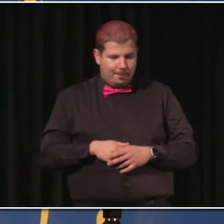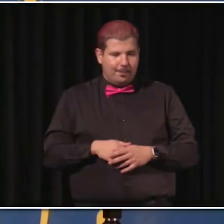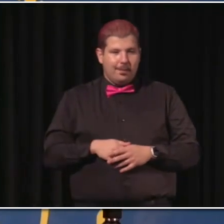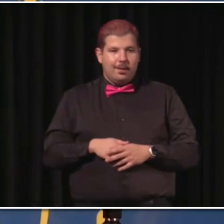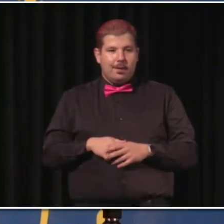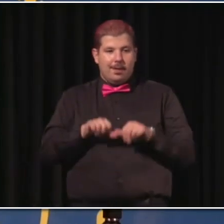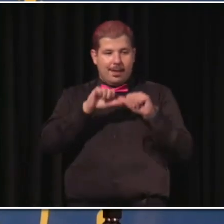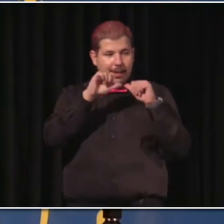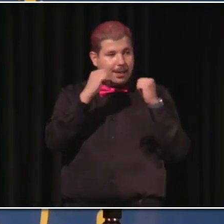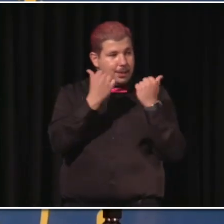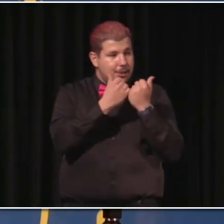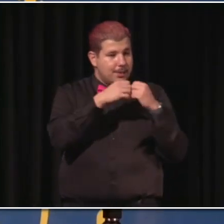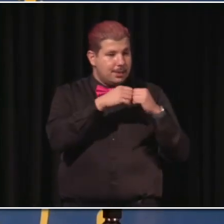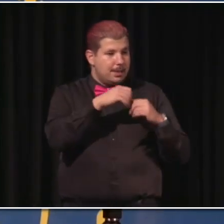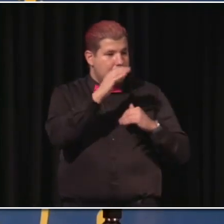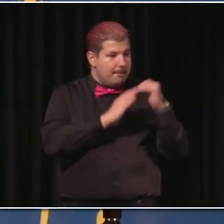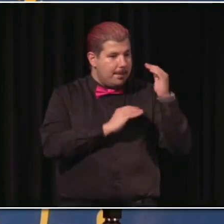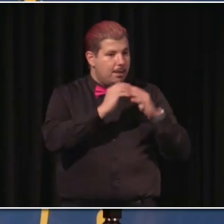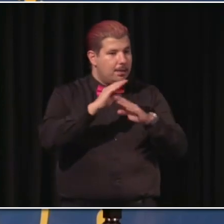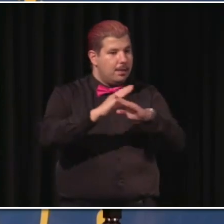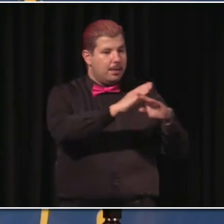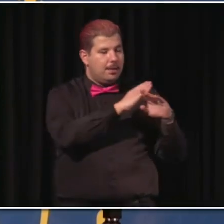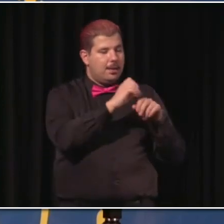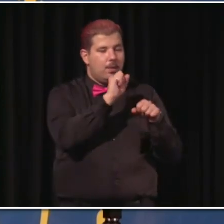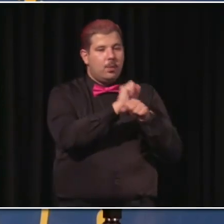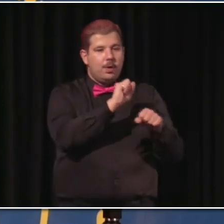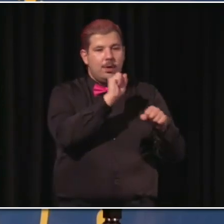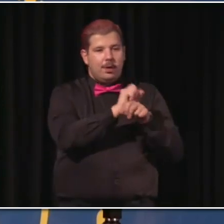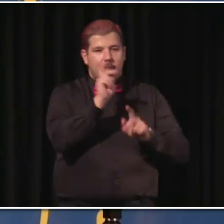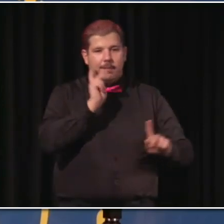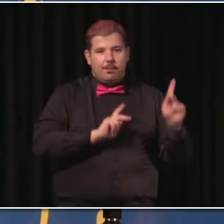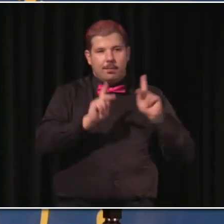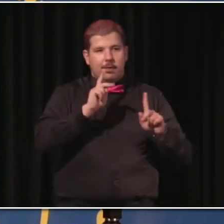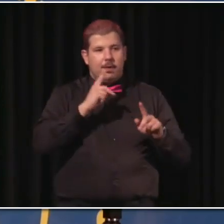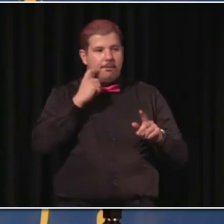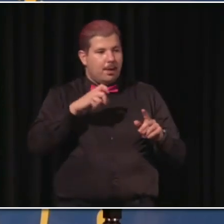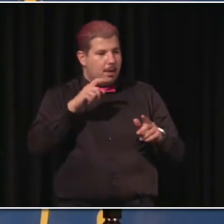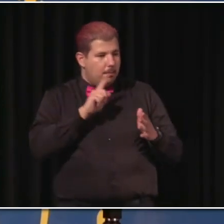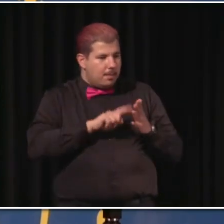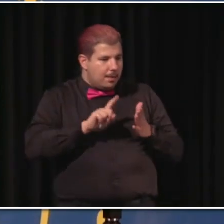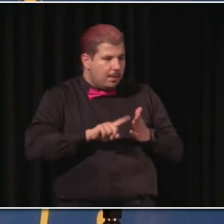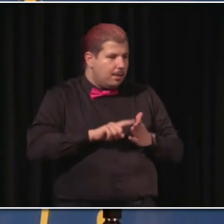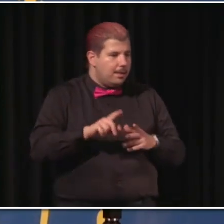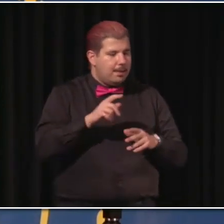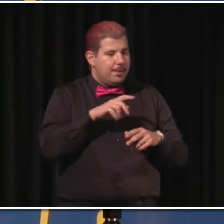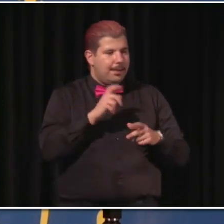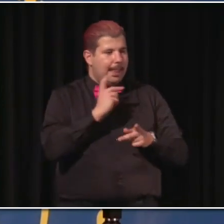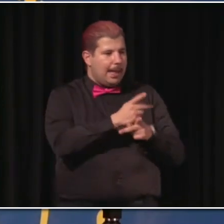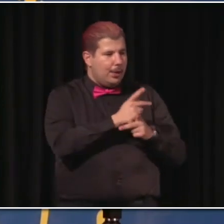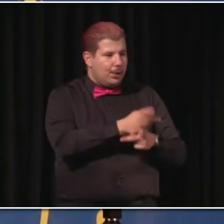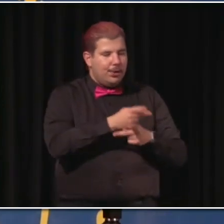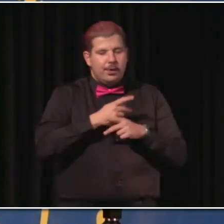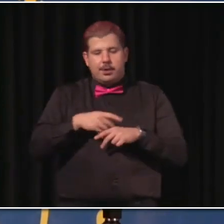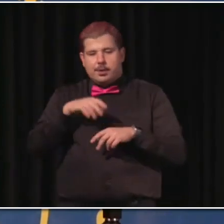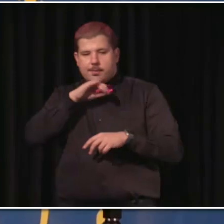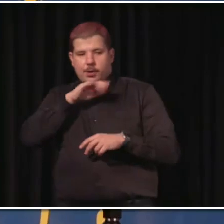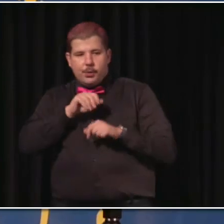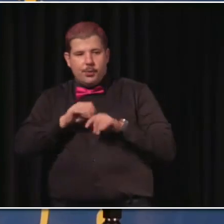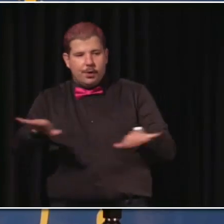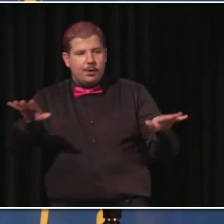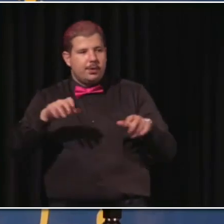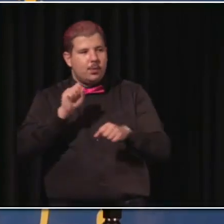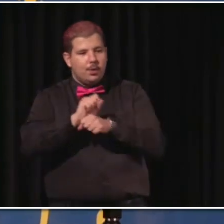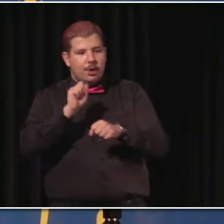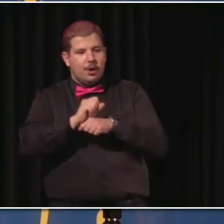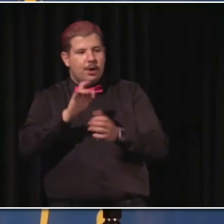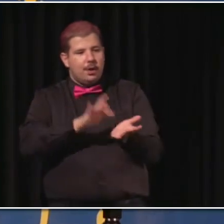The agencies built to protect working people from predatory lenders, toxic polluters, monopolies, and worker